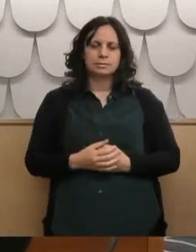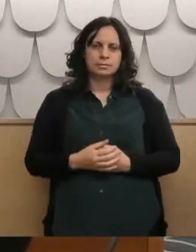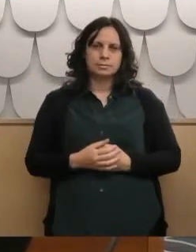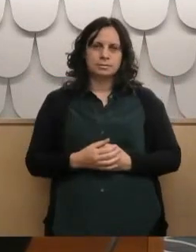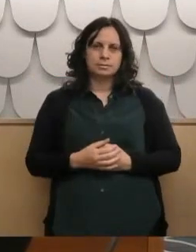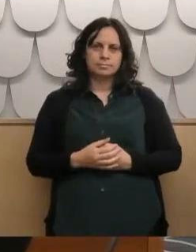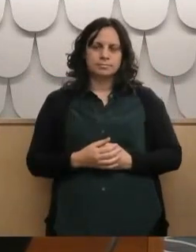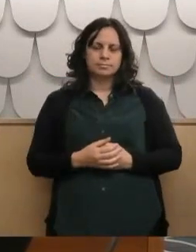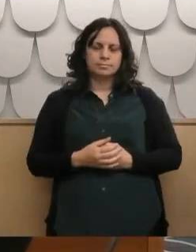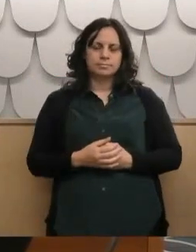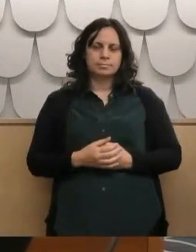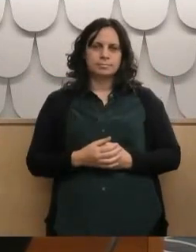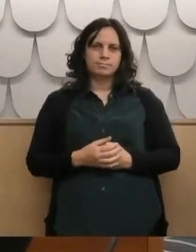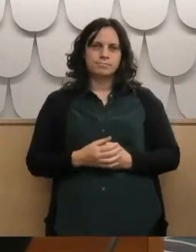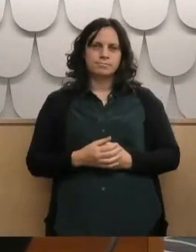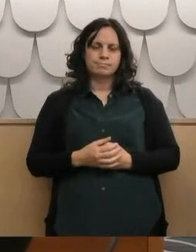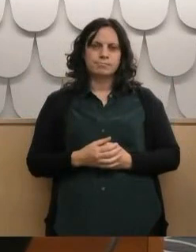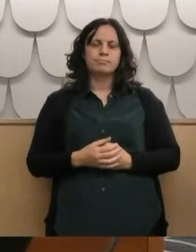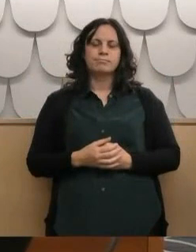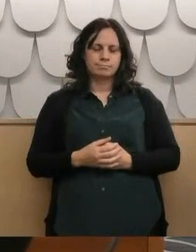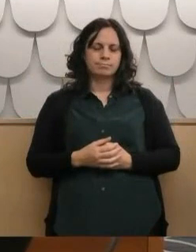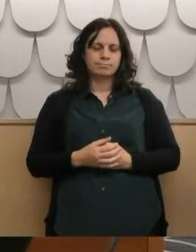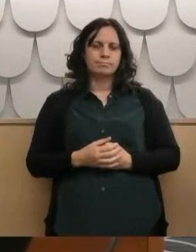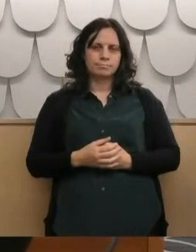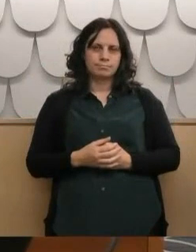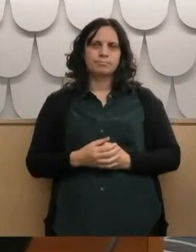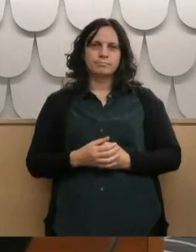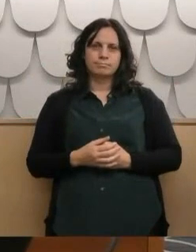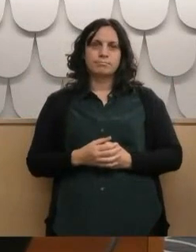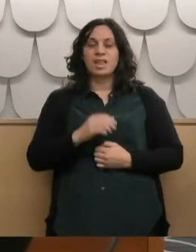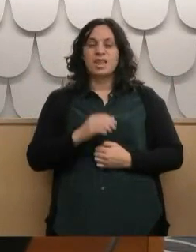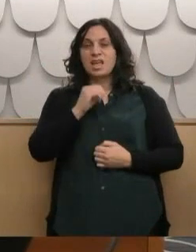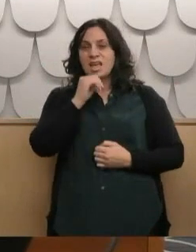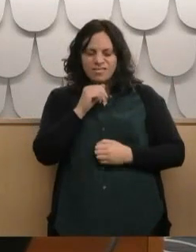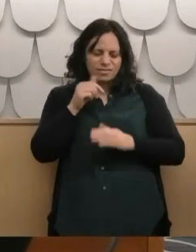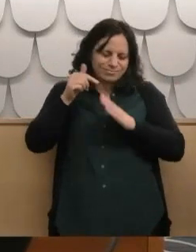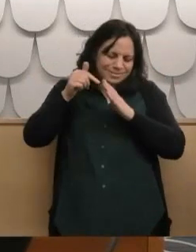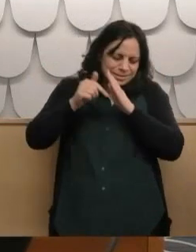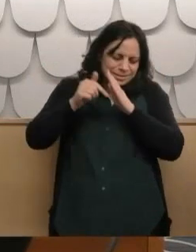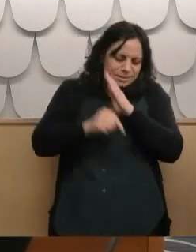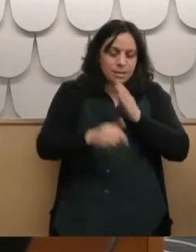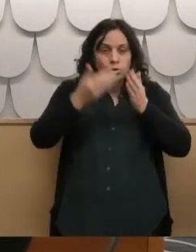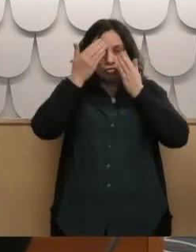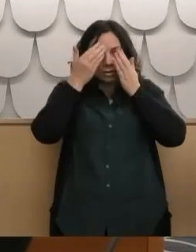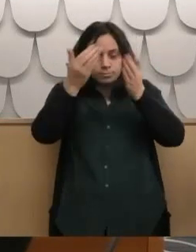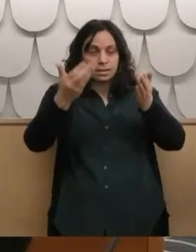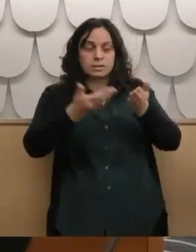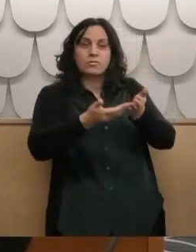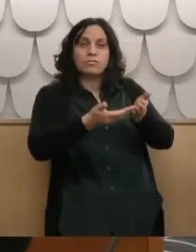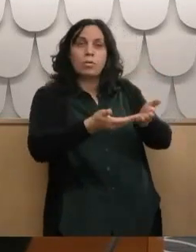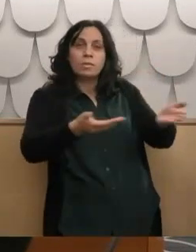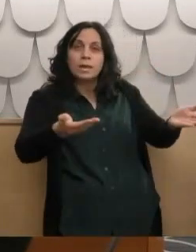And we believe this will only occur in a context of deep respect for survivors.